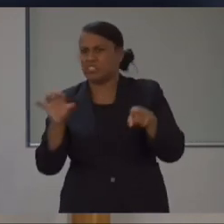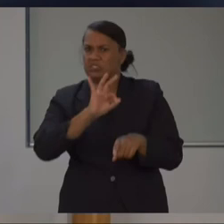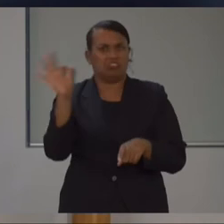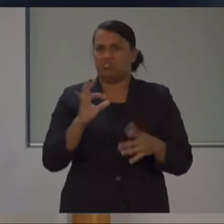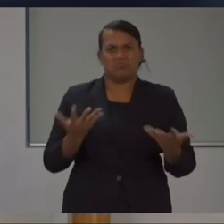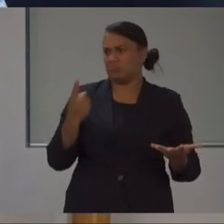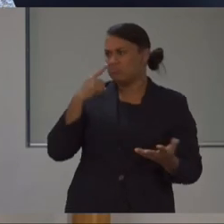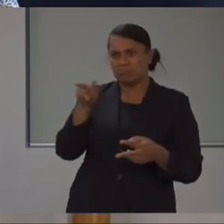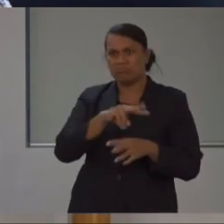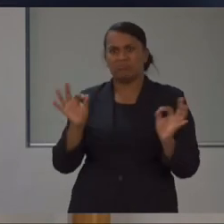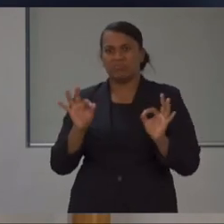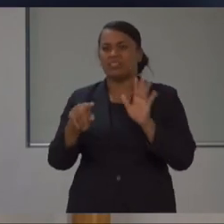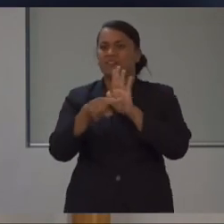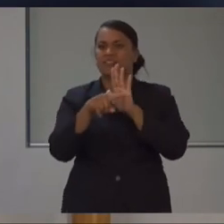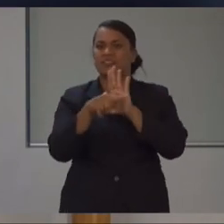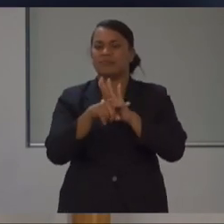Thank you.